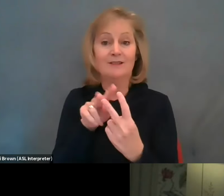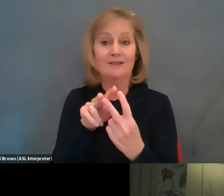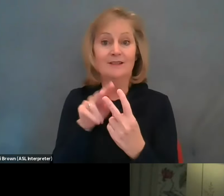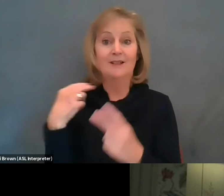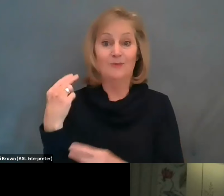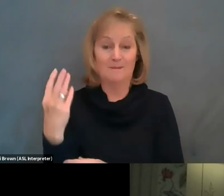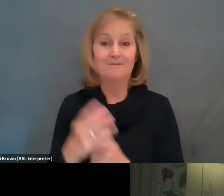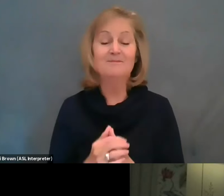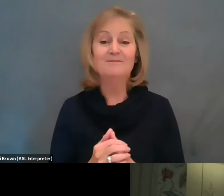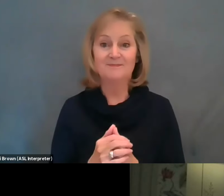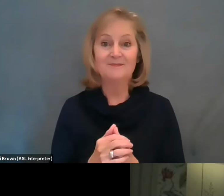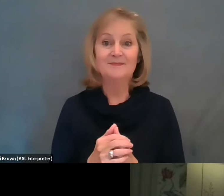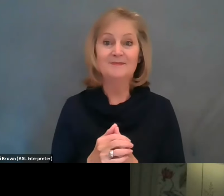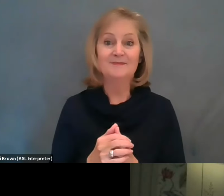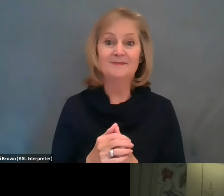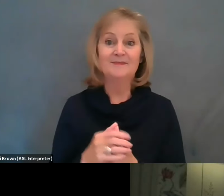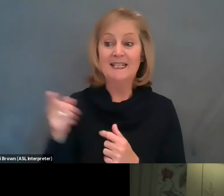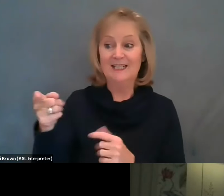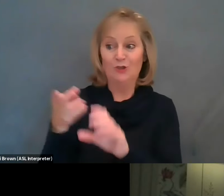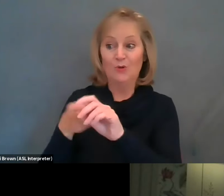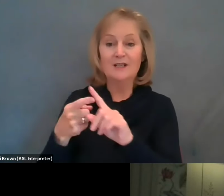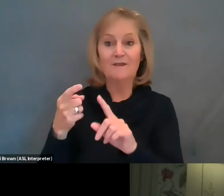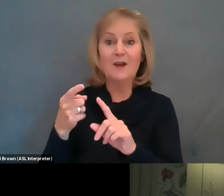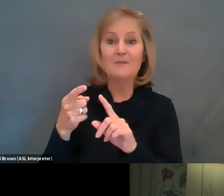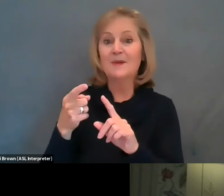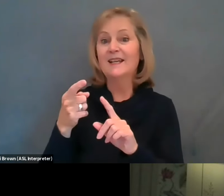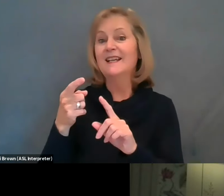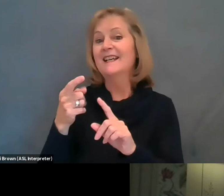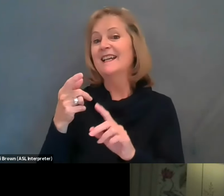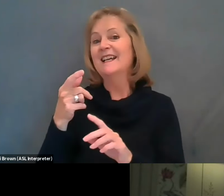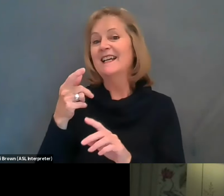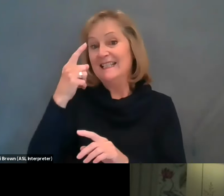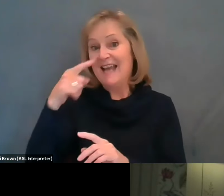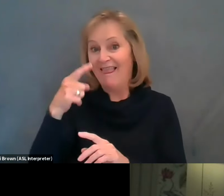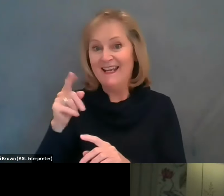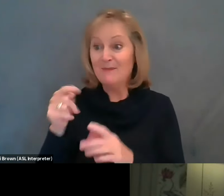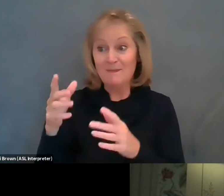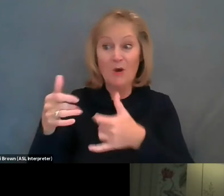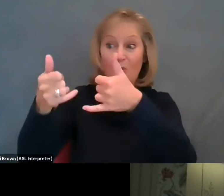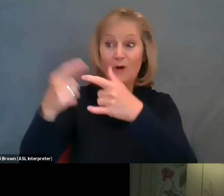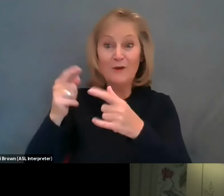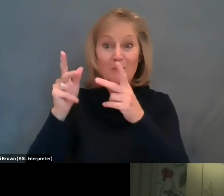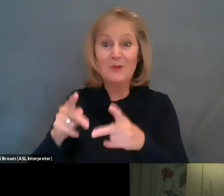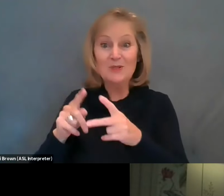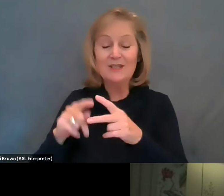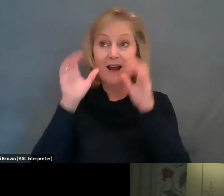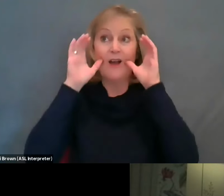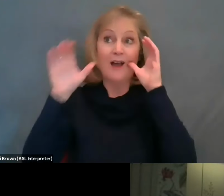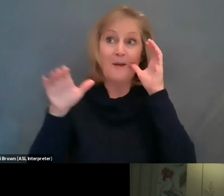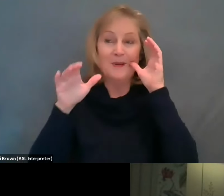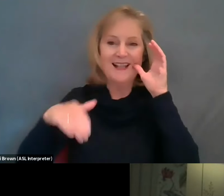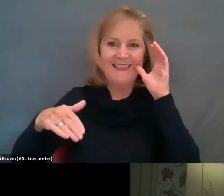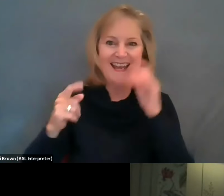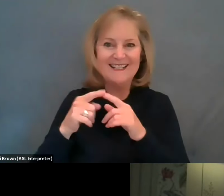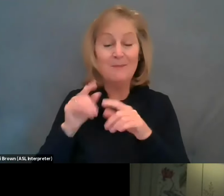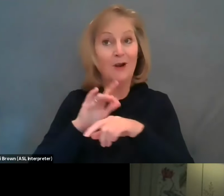the UW. And he is joining us from Bangkok, Thailand. So you might get the award for the person up the latest or